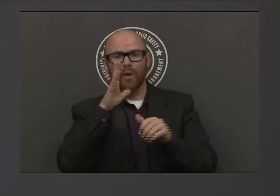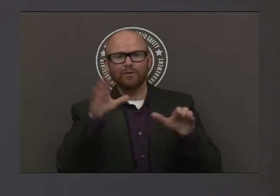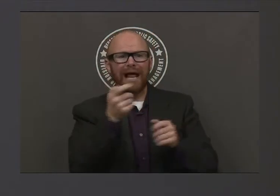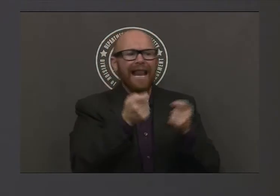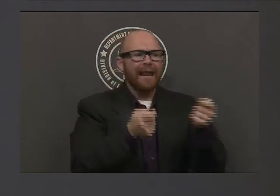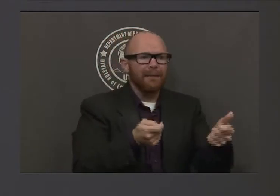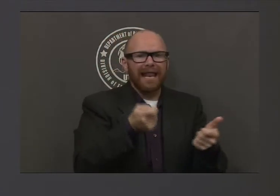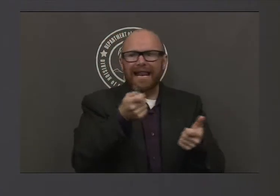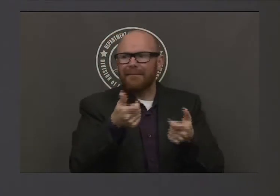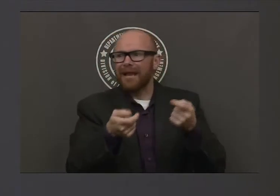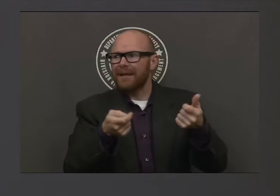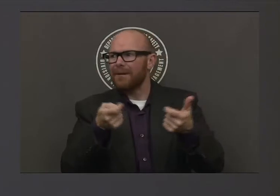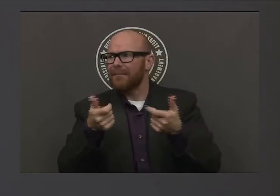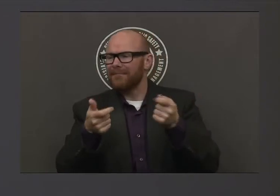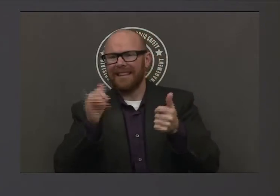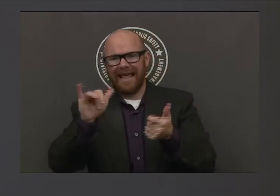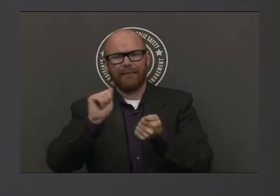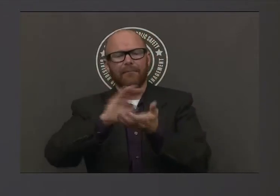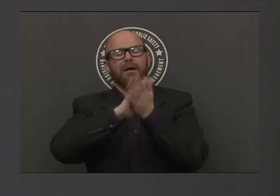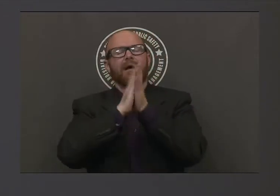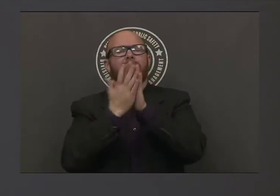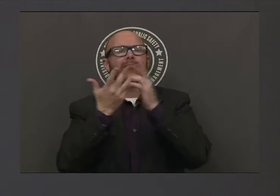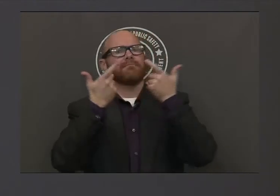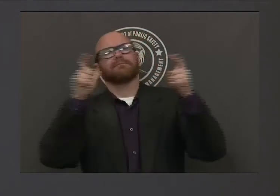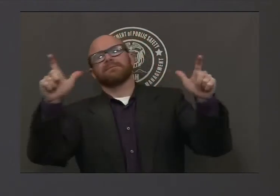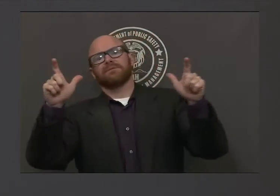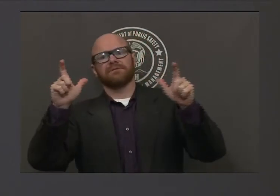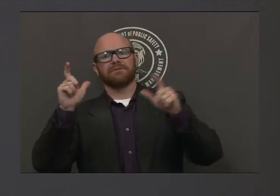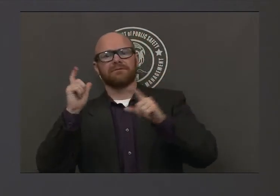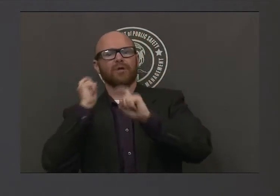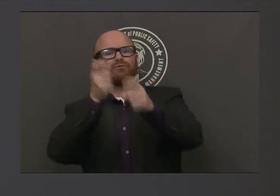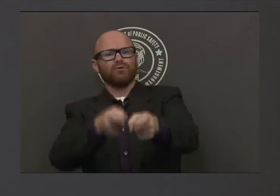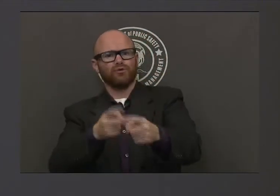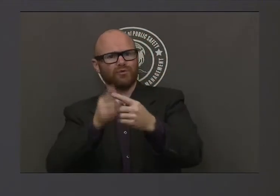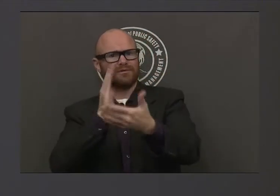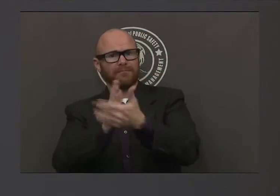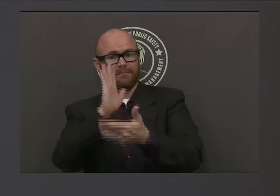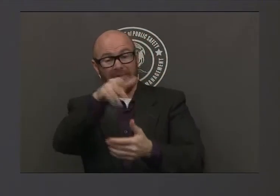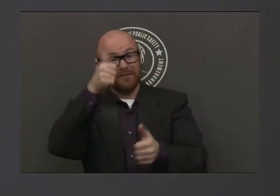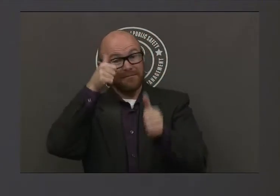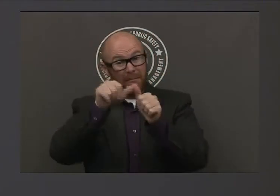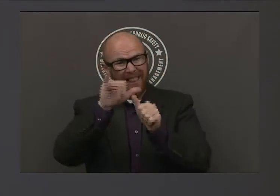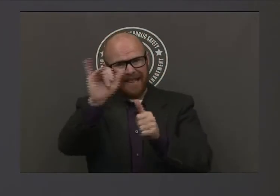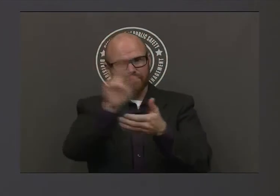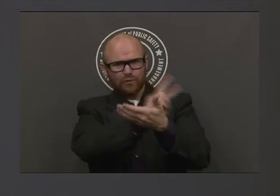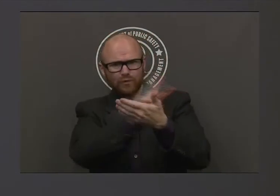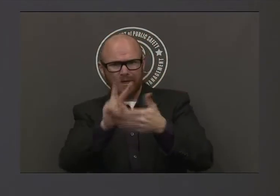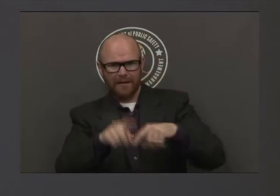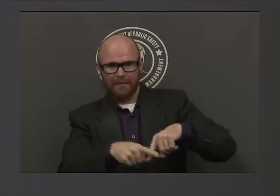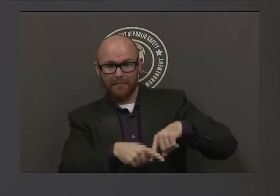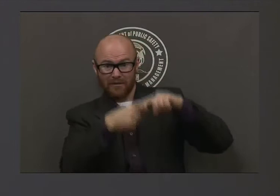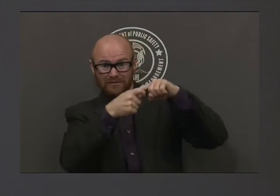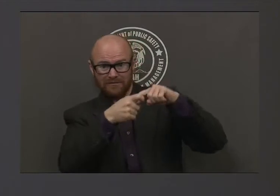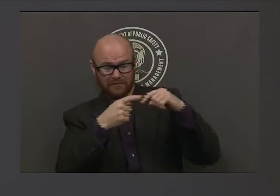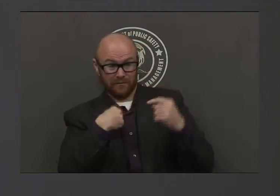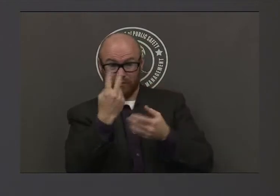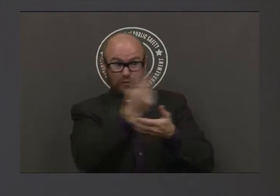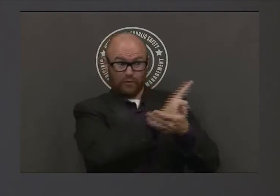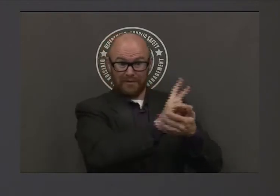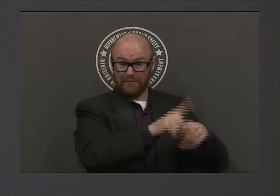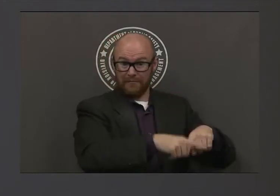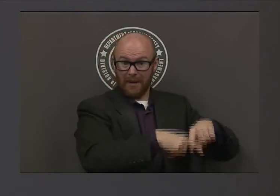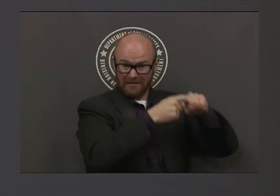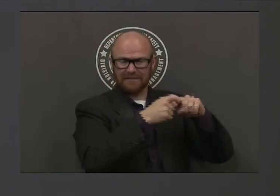lot better. We saw the slowdown when we took a little bit of a 2-week pause. We're more cognizant about our